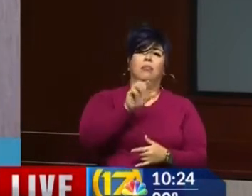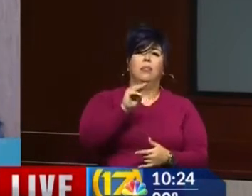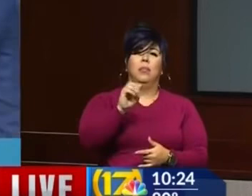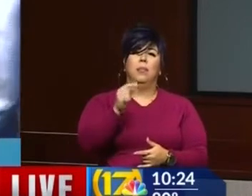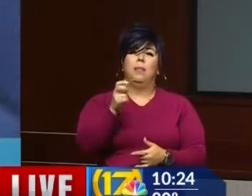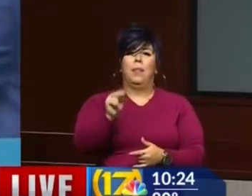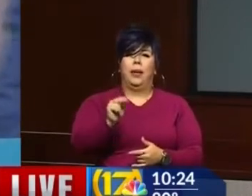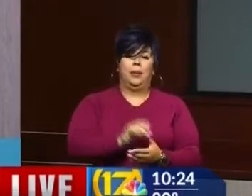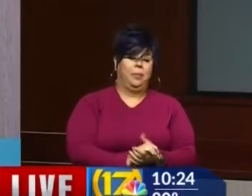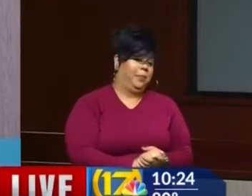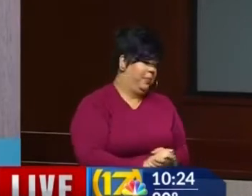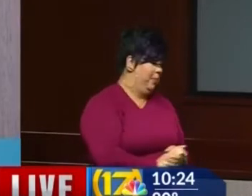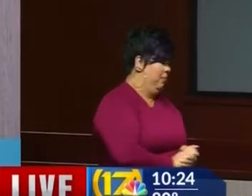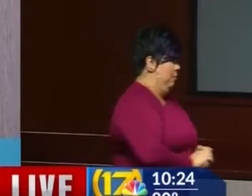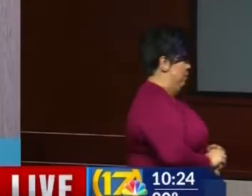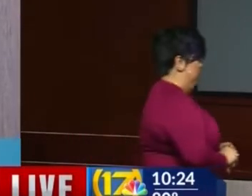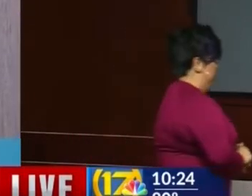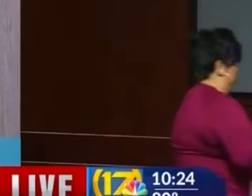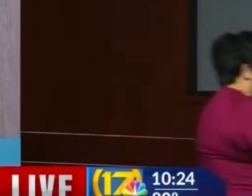questions.